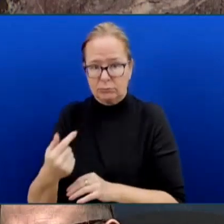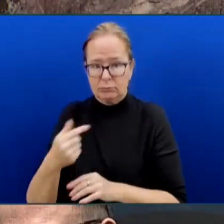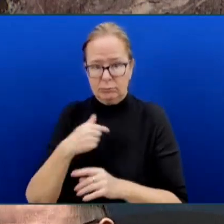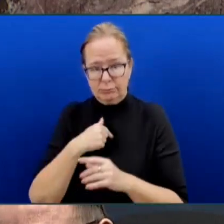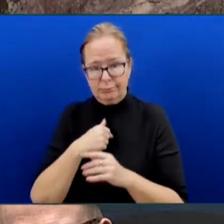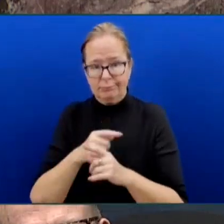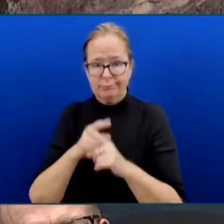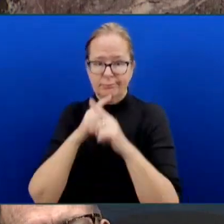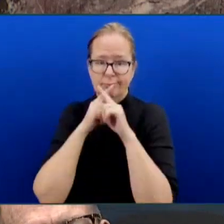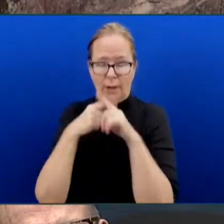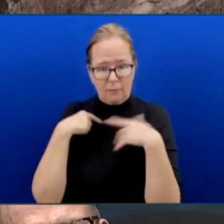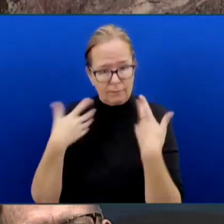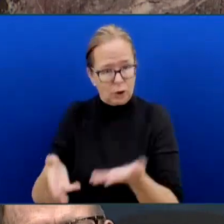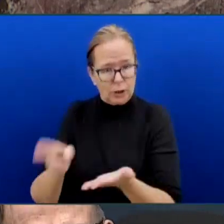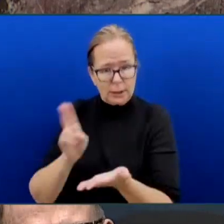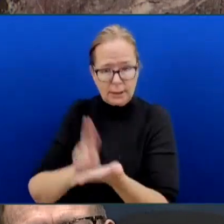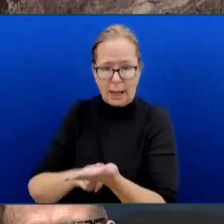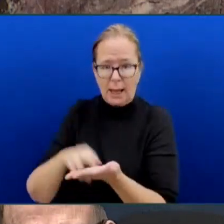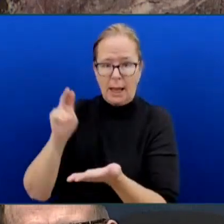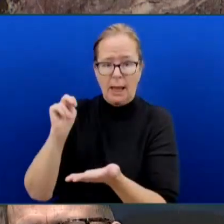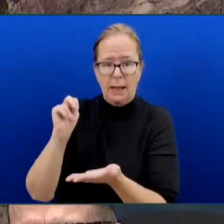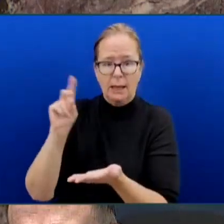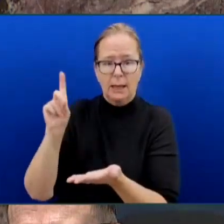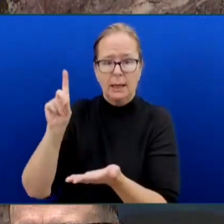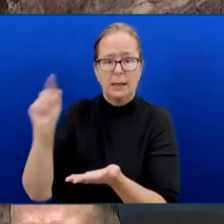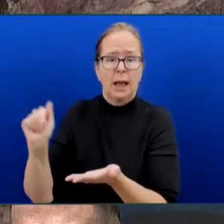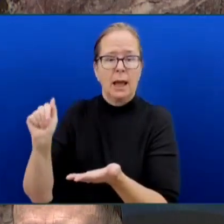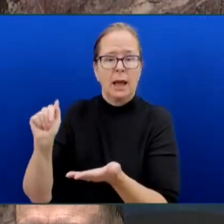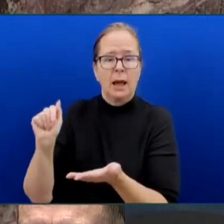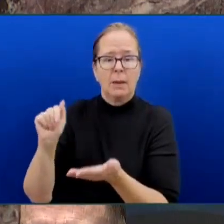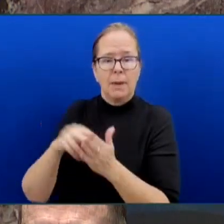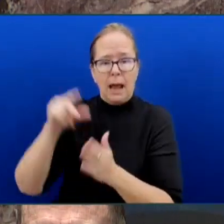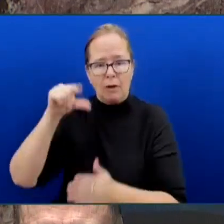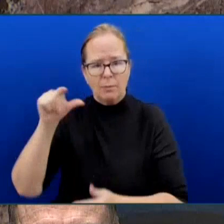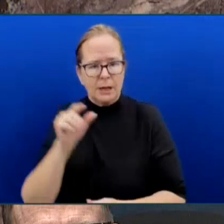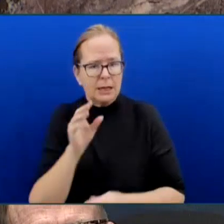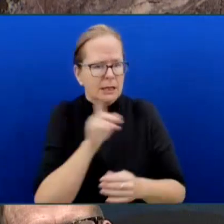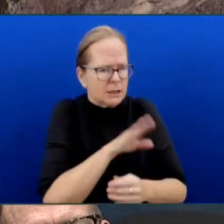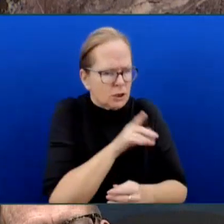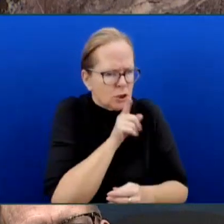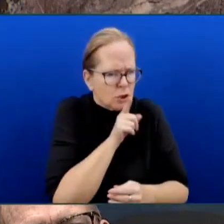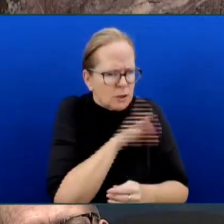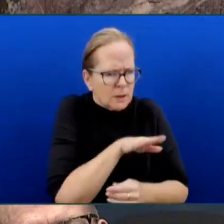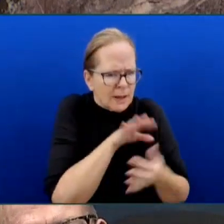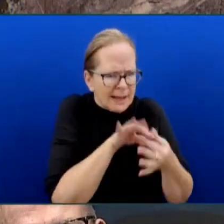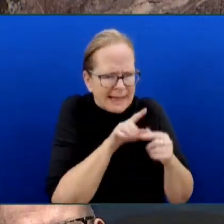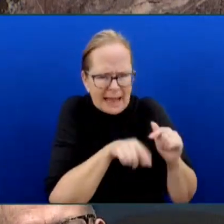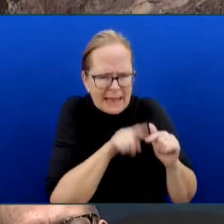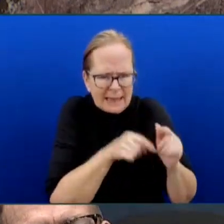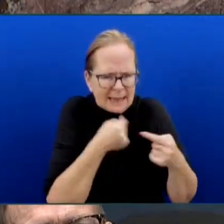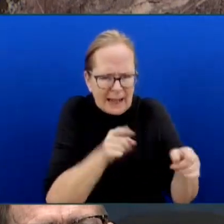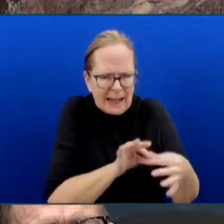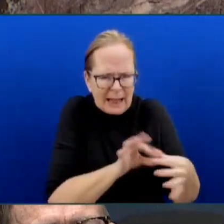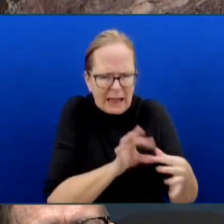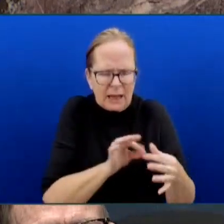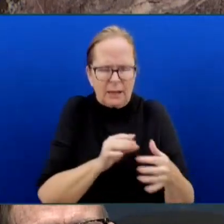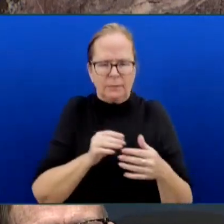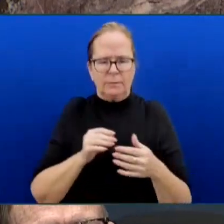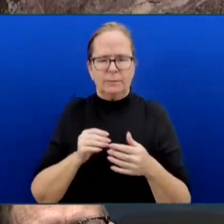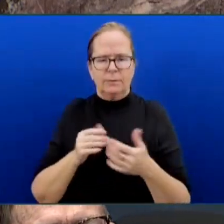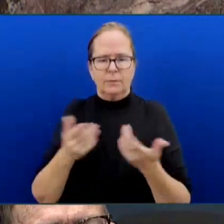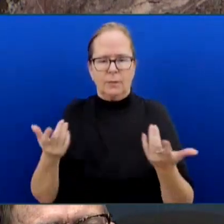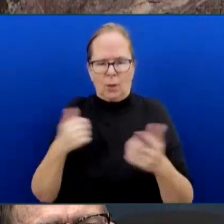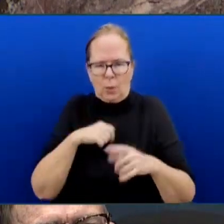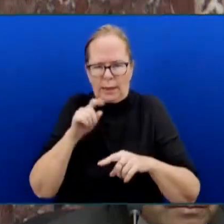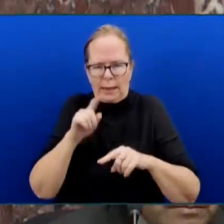no, you can't talk about that. Not only can we not finish the debate on the bills, apparently you can't talk about the work you've done for the